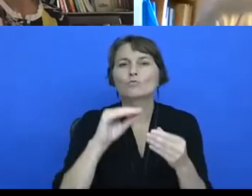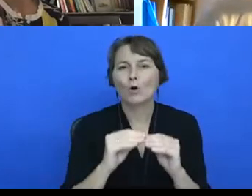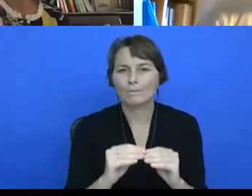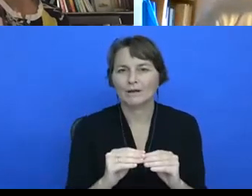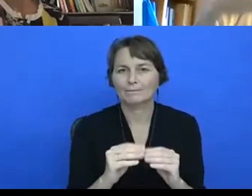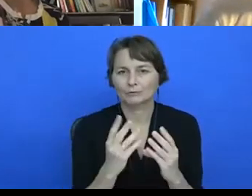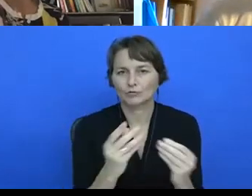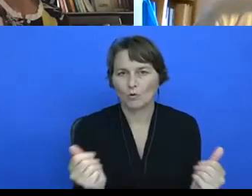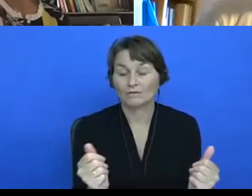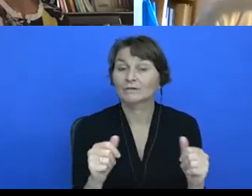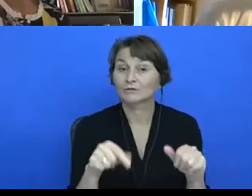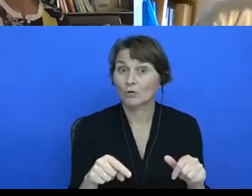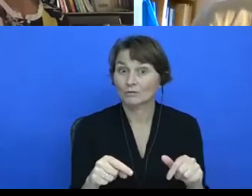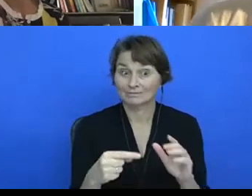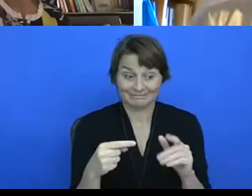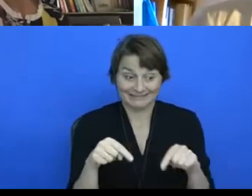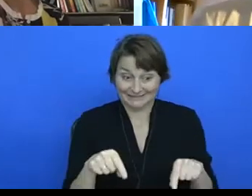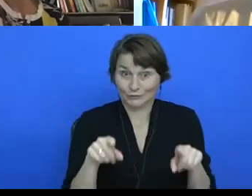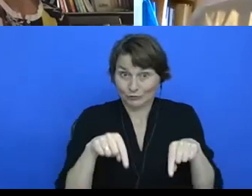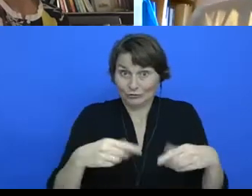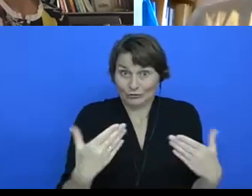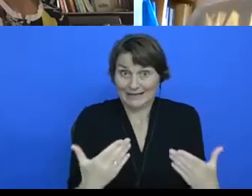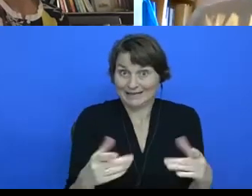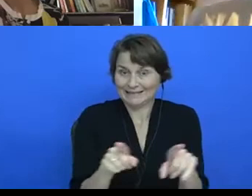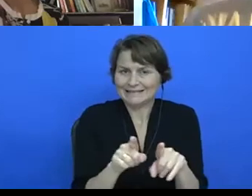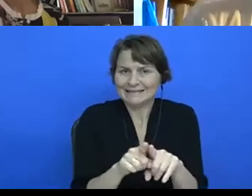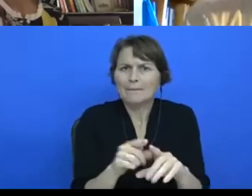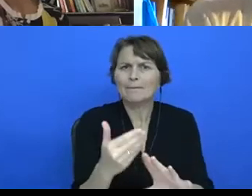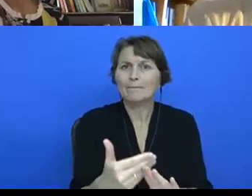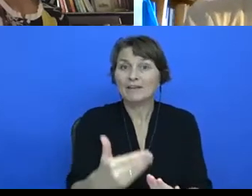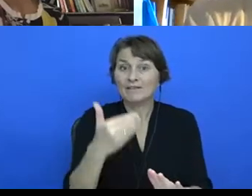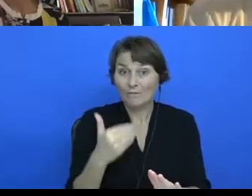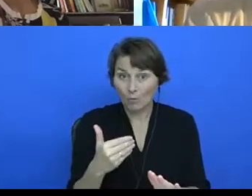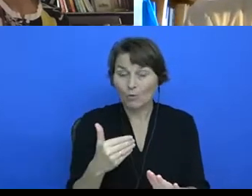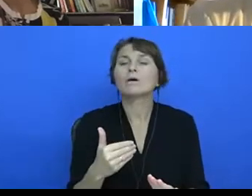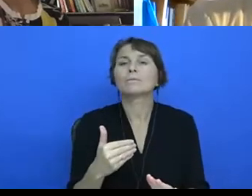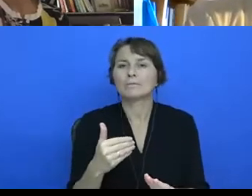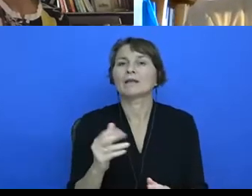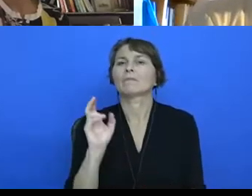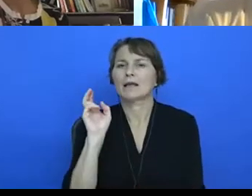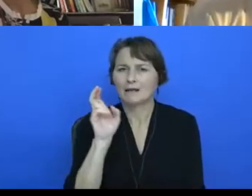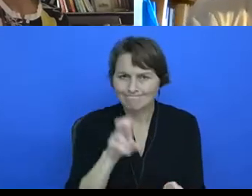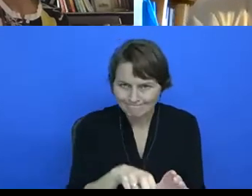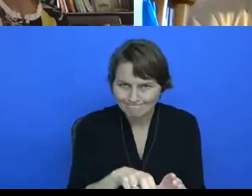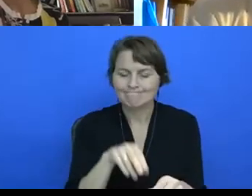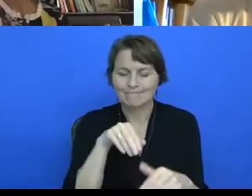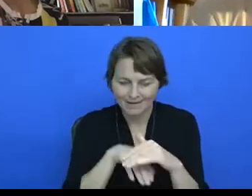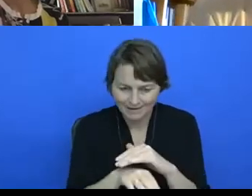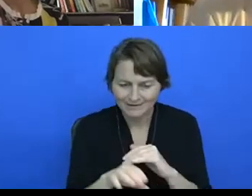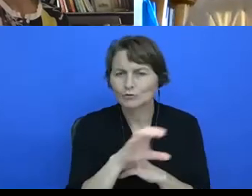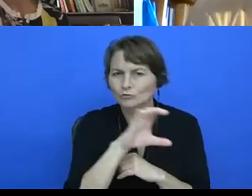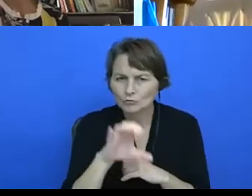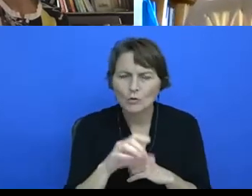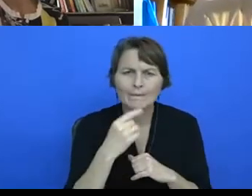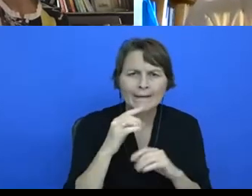we did today, where people who are unsure could come and zoom in and learn how to change their name and learn the difference between gallery view